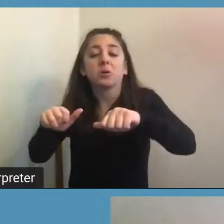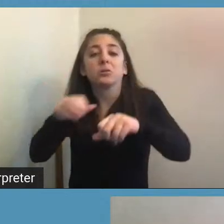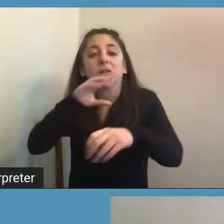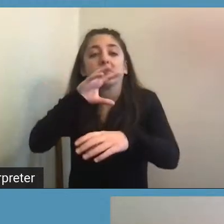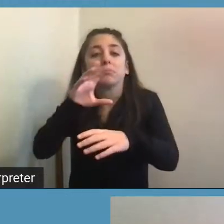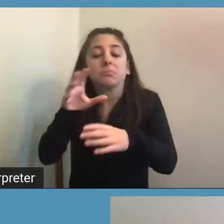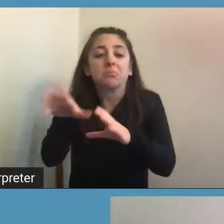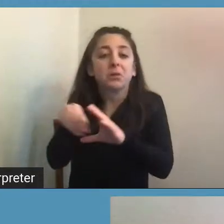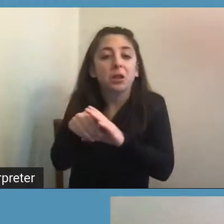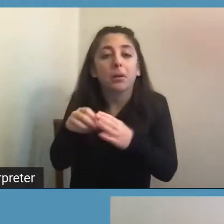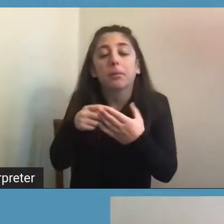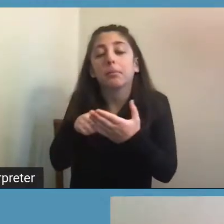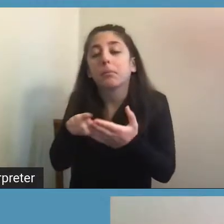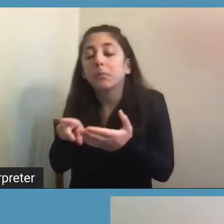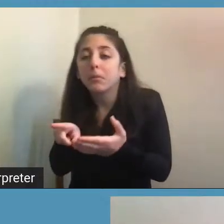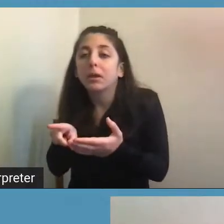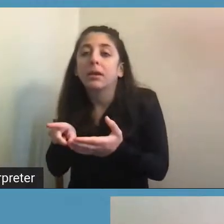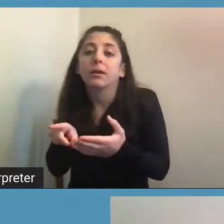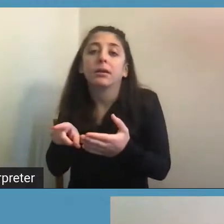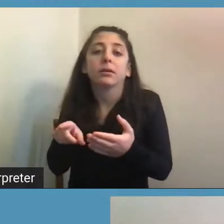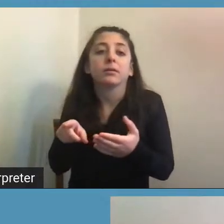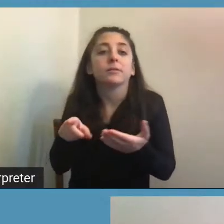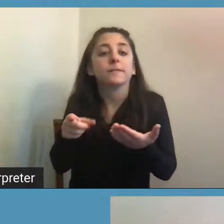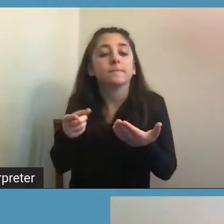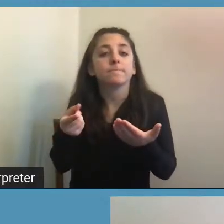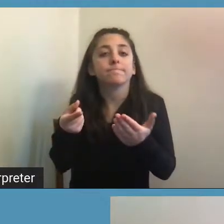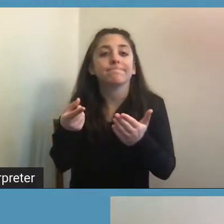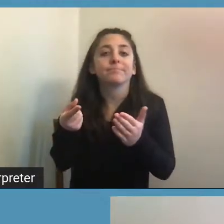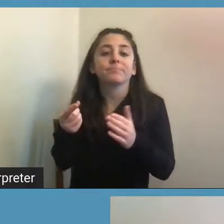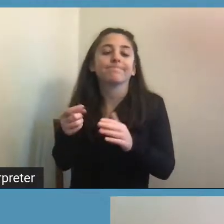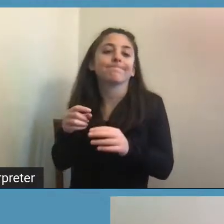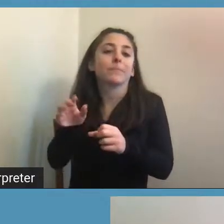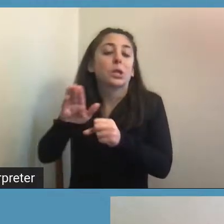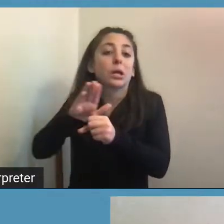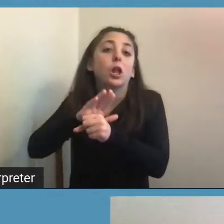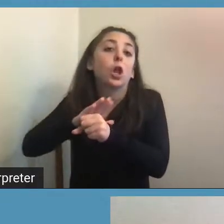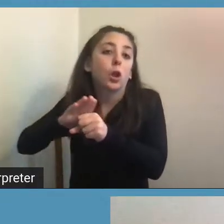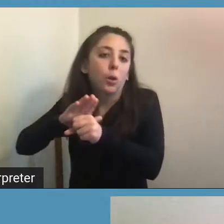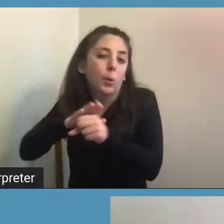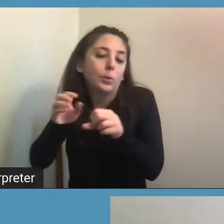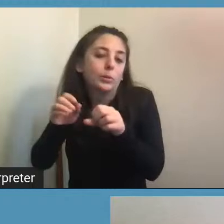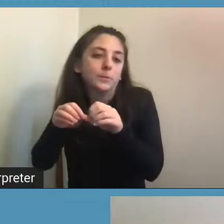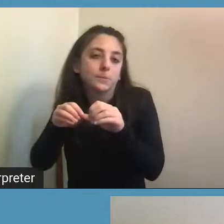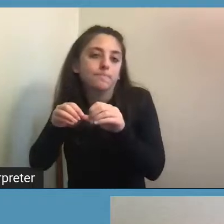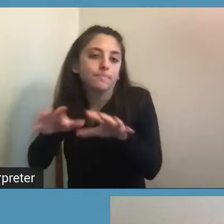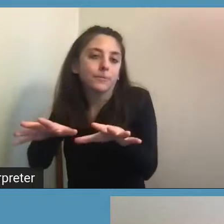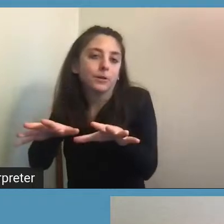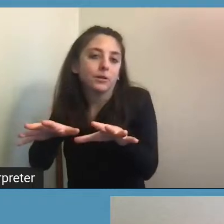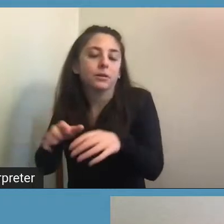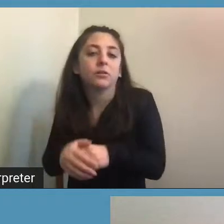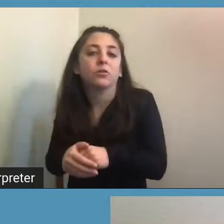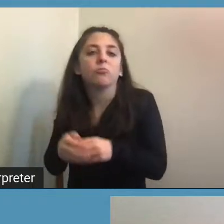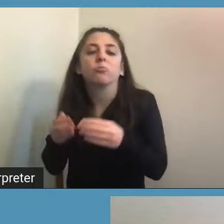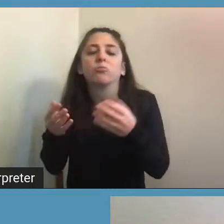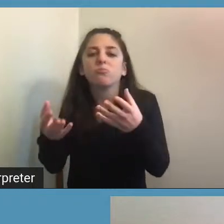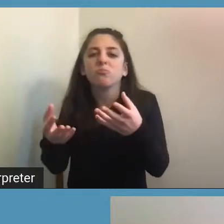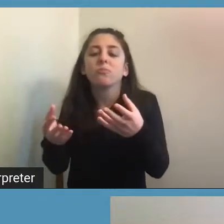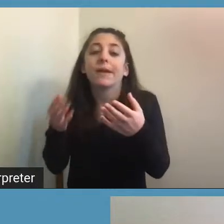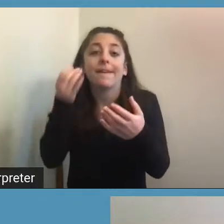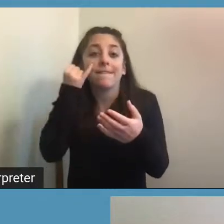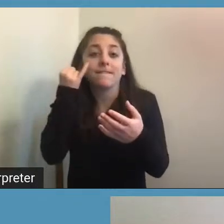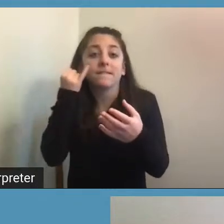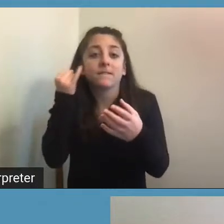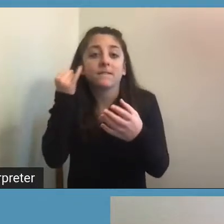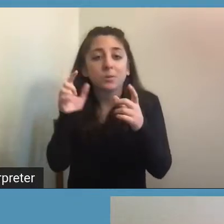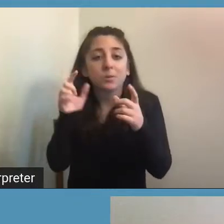target people in your area. Because if you're smaller, you really want that community support. And the community support is what's going to help